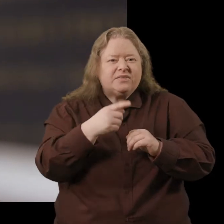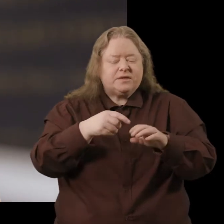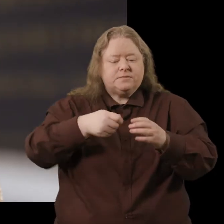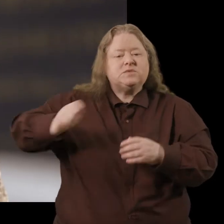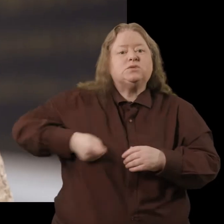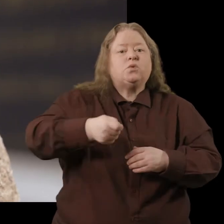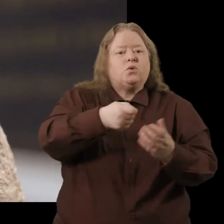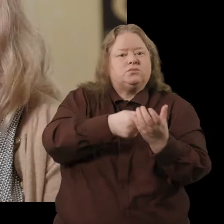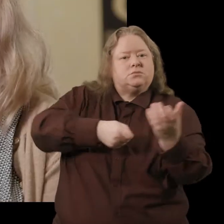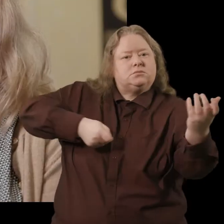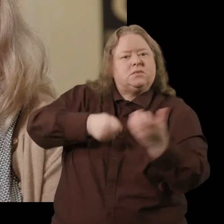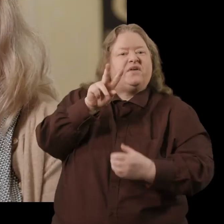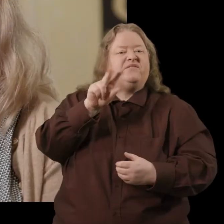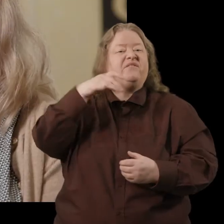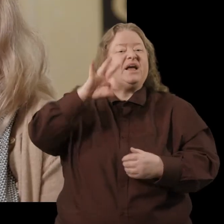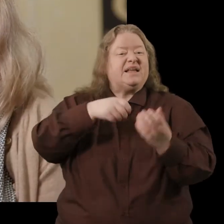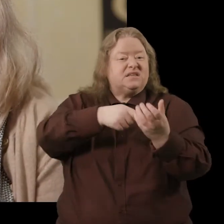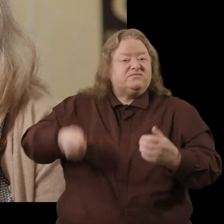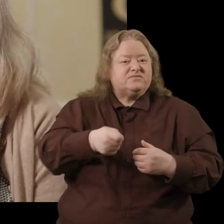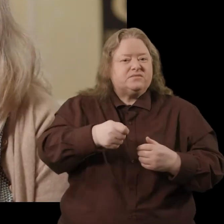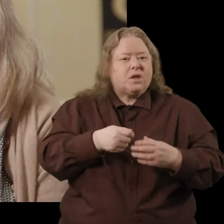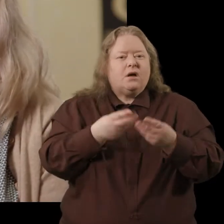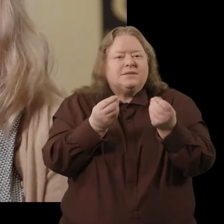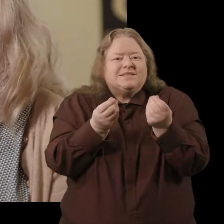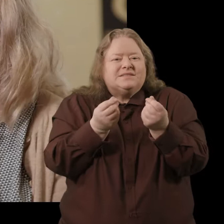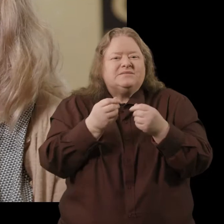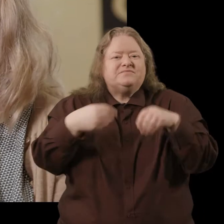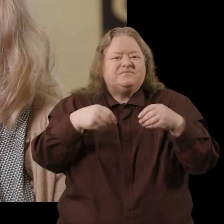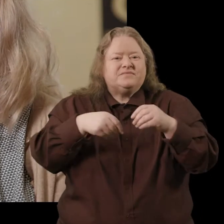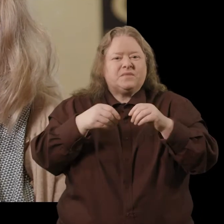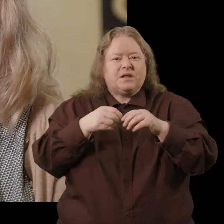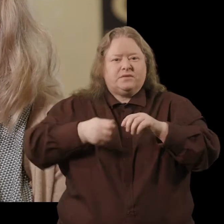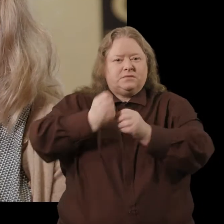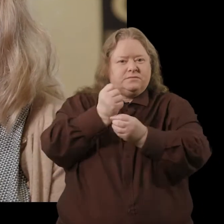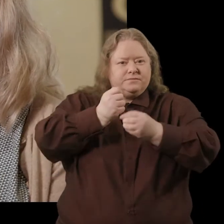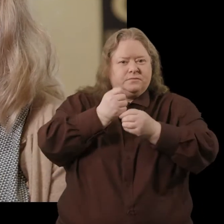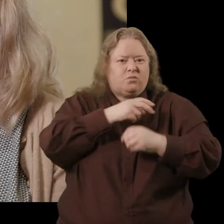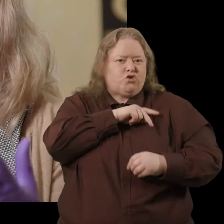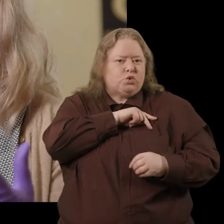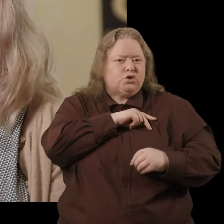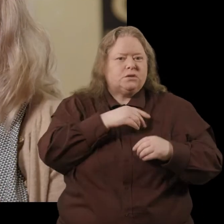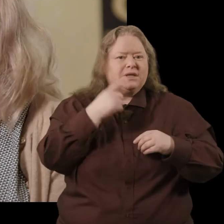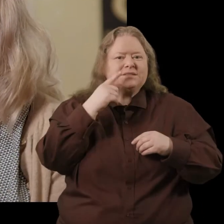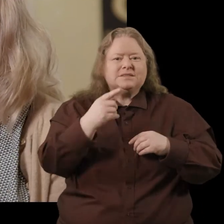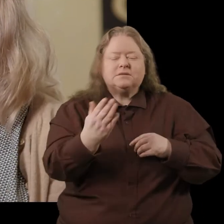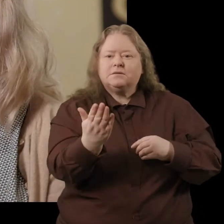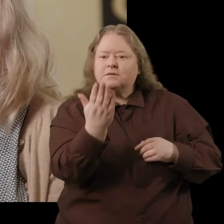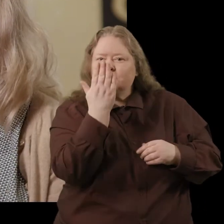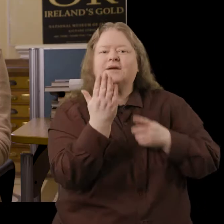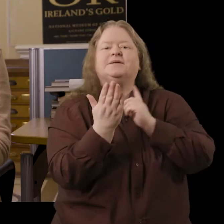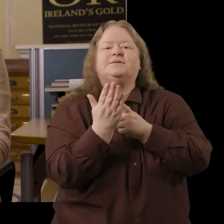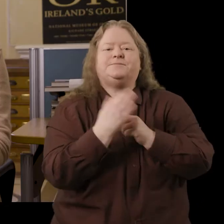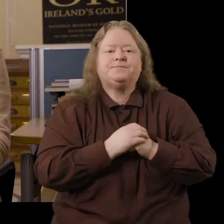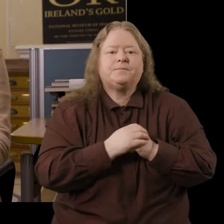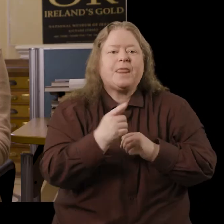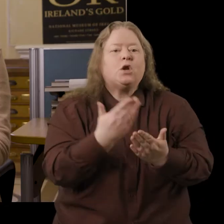sword, or textile remains on the back of a brooch. So it's quite exciting actually when you get to see an object up close,